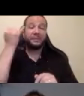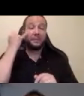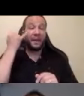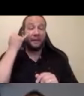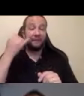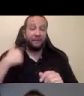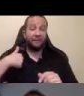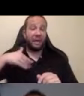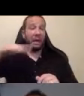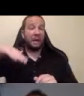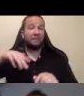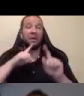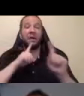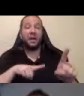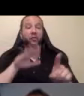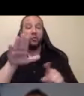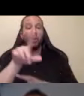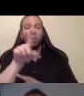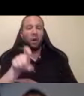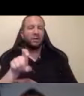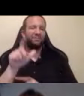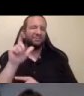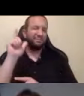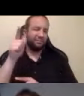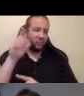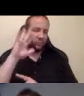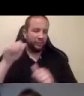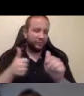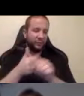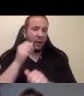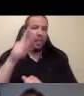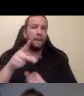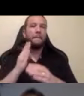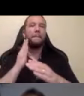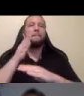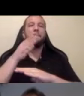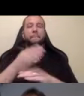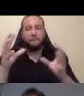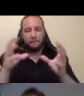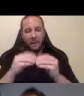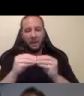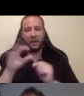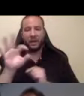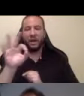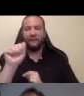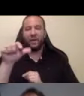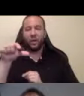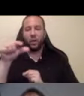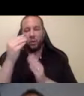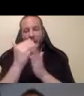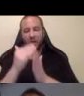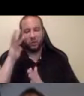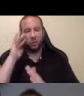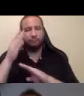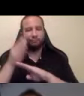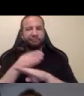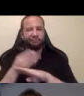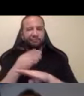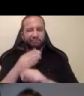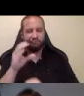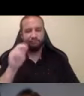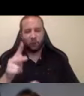of the meeting, we'll follow up with those responses after the meeting. We'll update our FAQ. We'll spend most of our